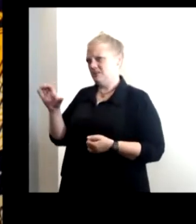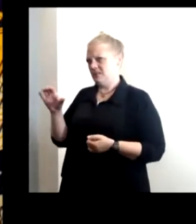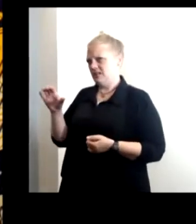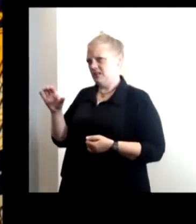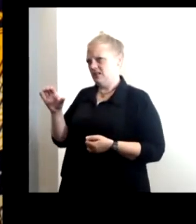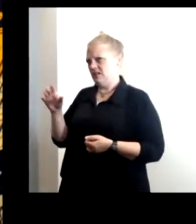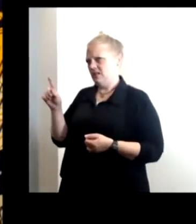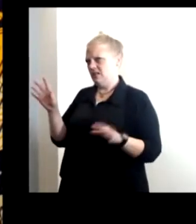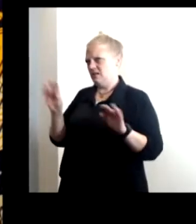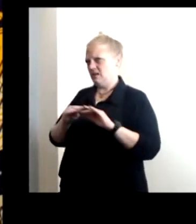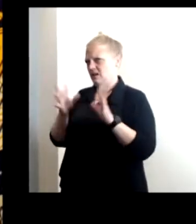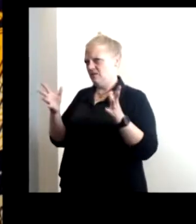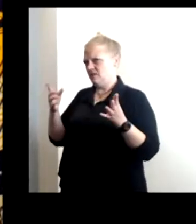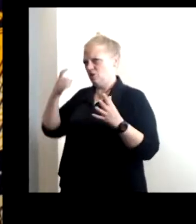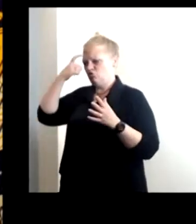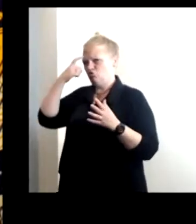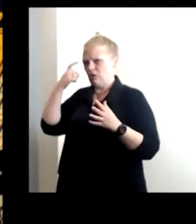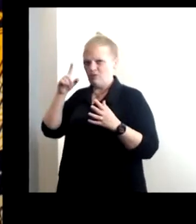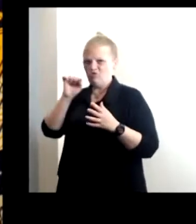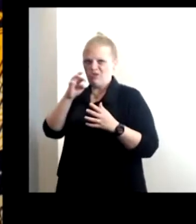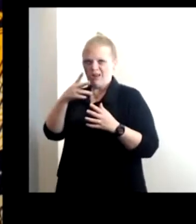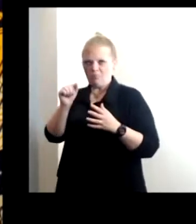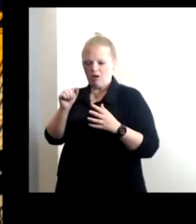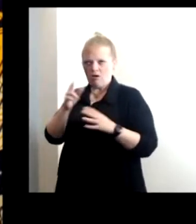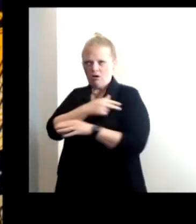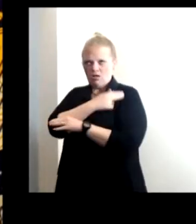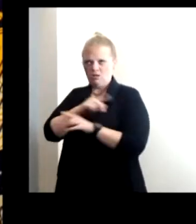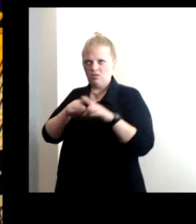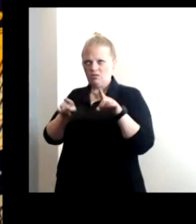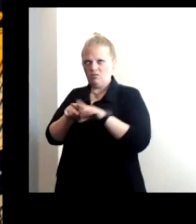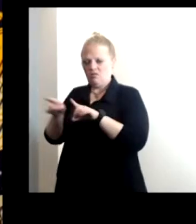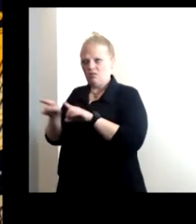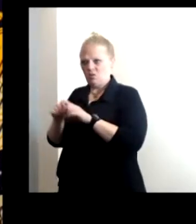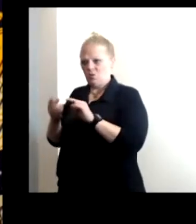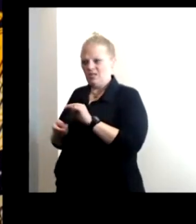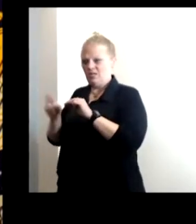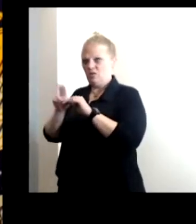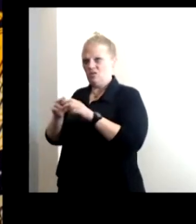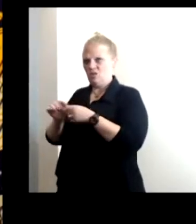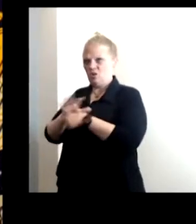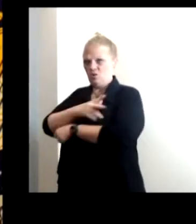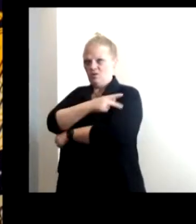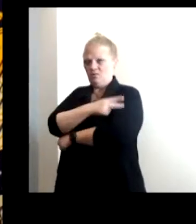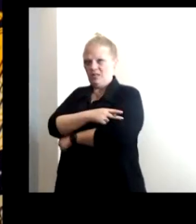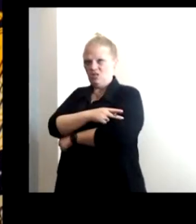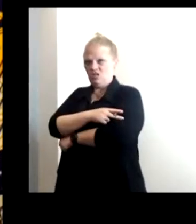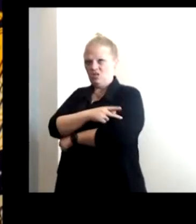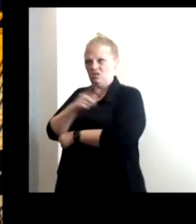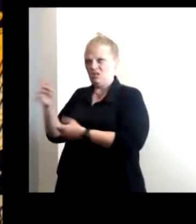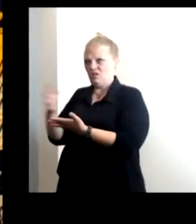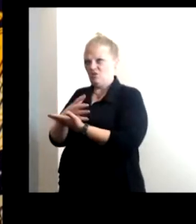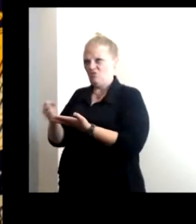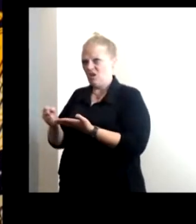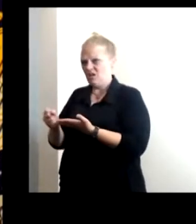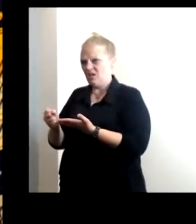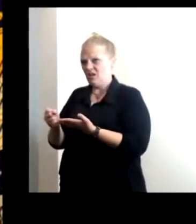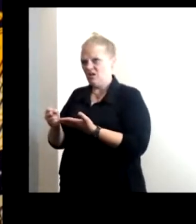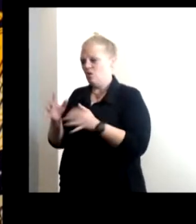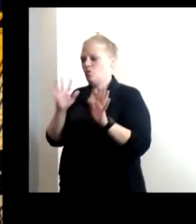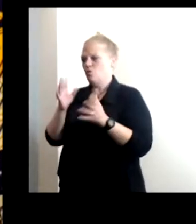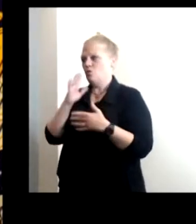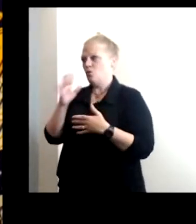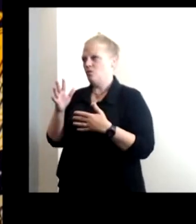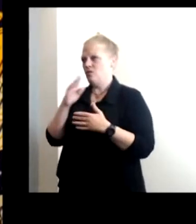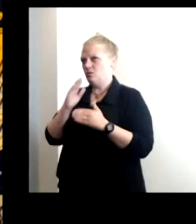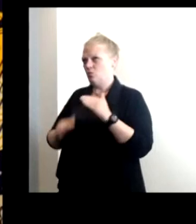You know, they're from a hospital as well, but they're also dealing with an increase in COVID patients, and they're running at a very high capacity right now. So